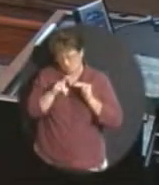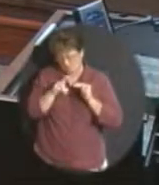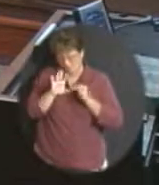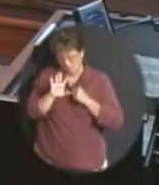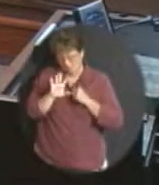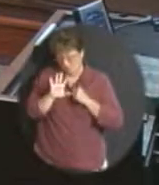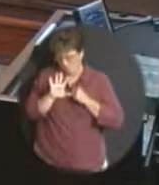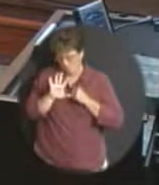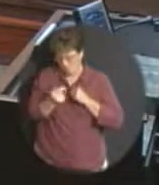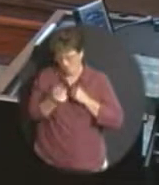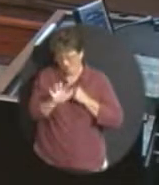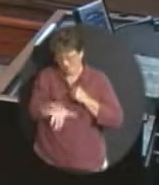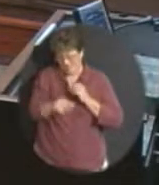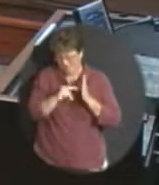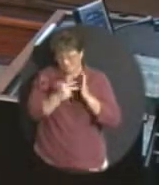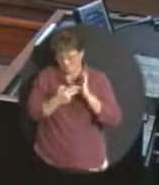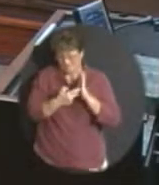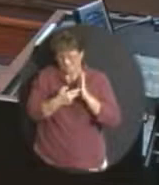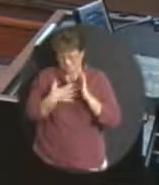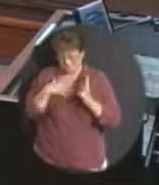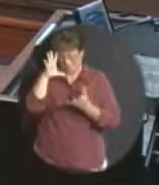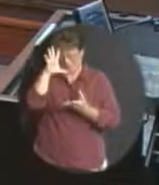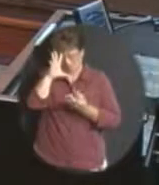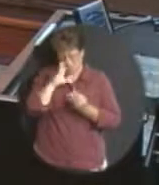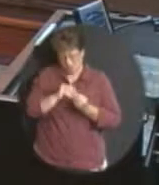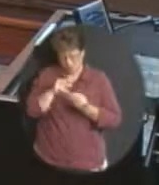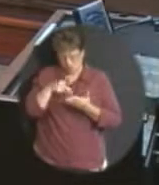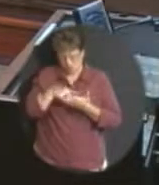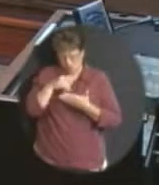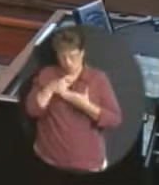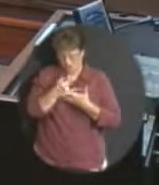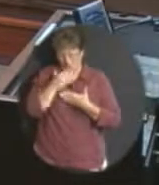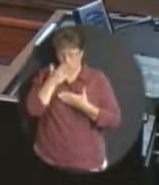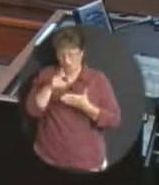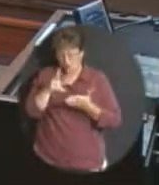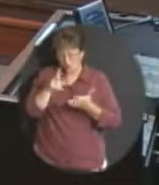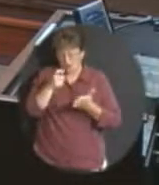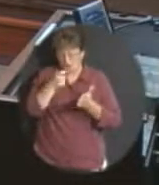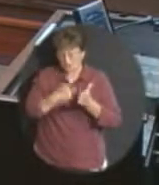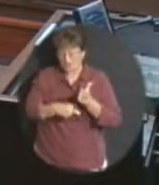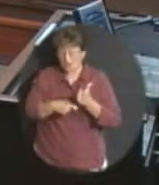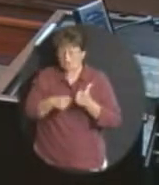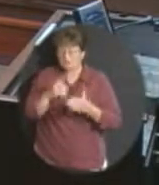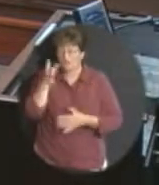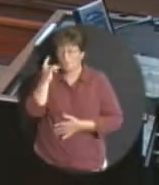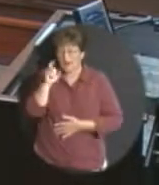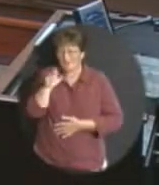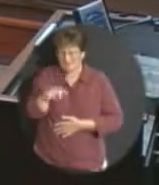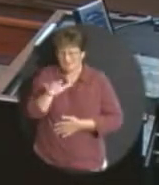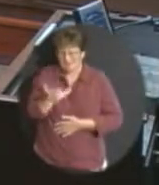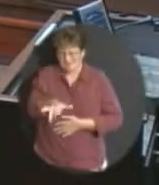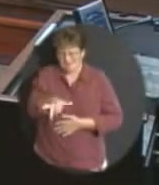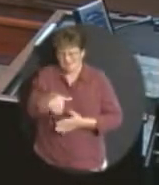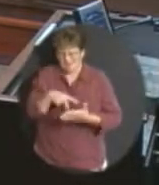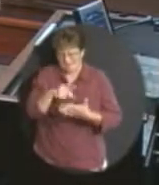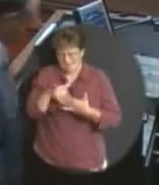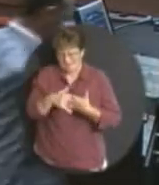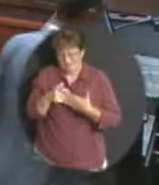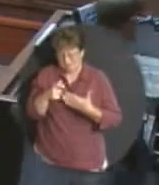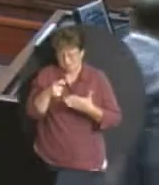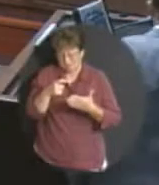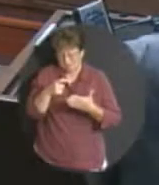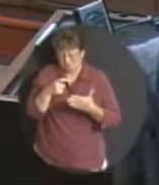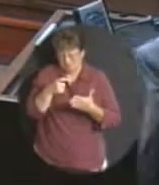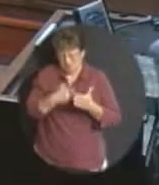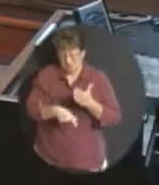the total project is costing and the reason we need to do this, just as kind of a gentle reminder.